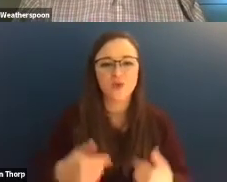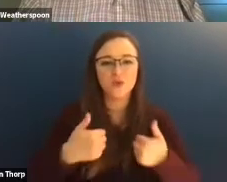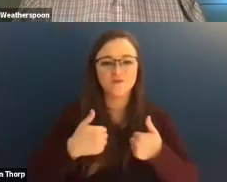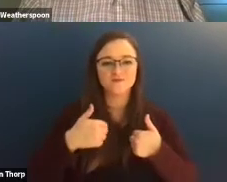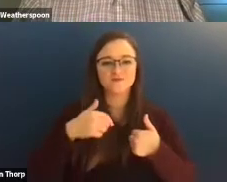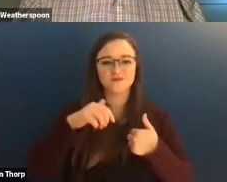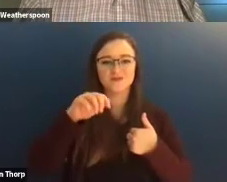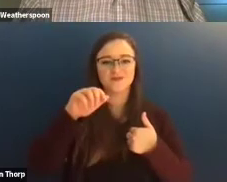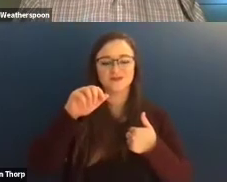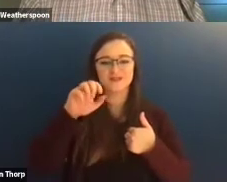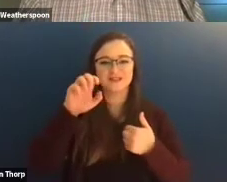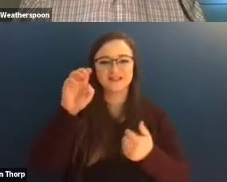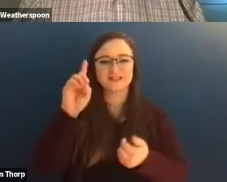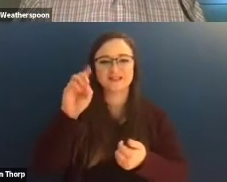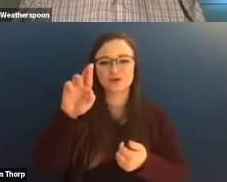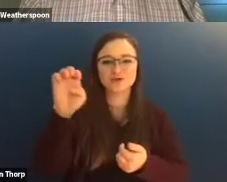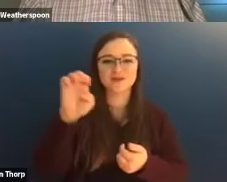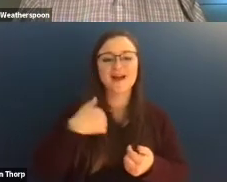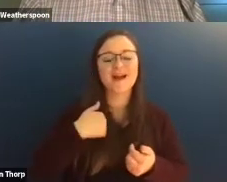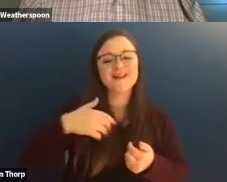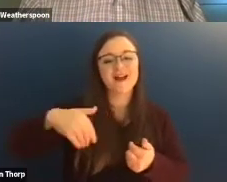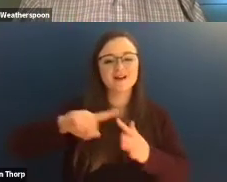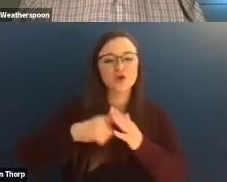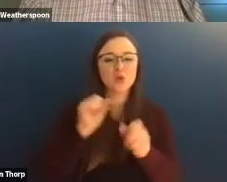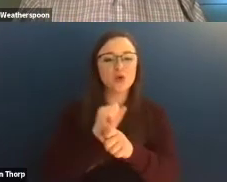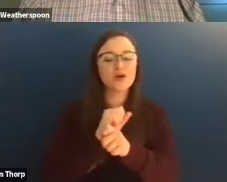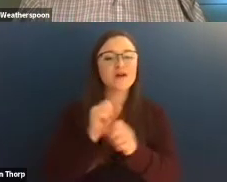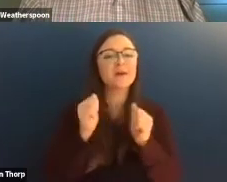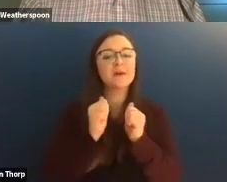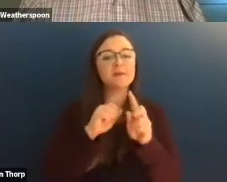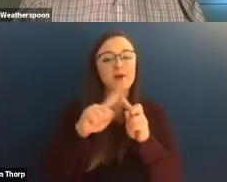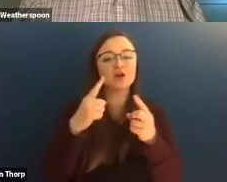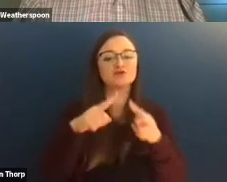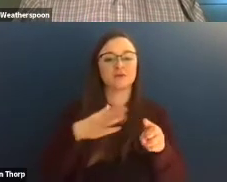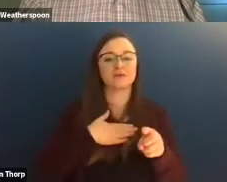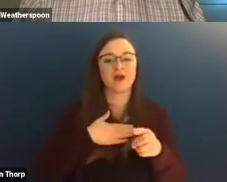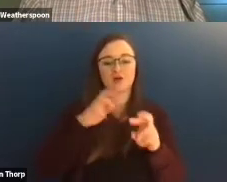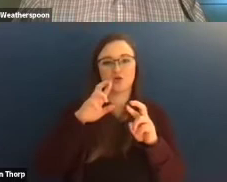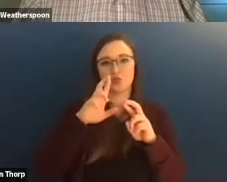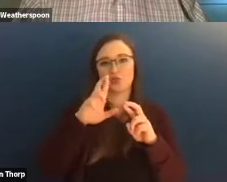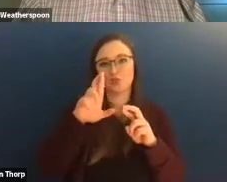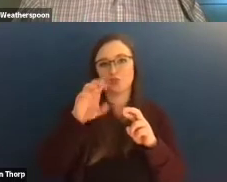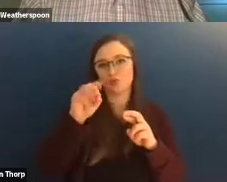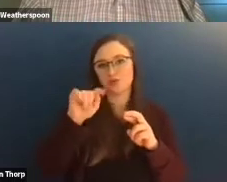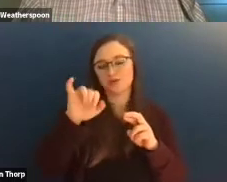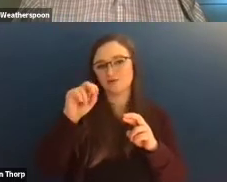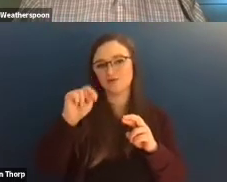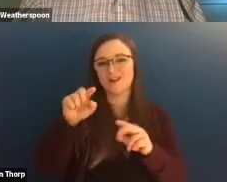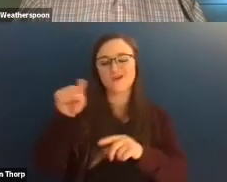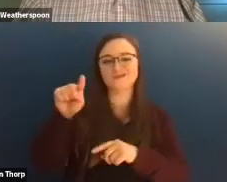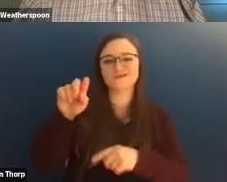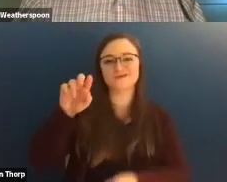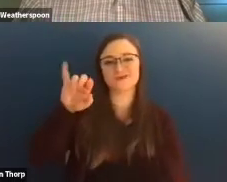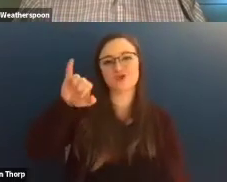my rotations, actually, I was in Johns Hopkins. So we were going to round